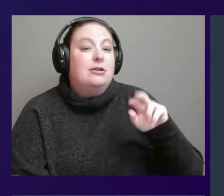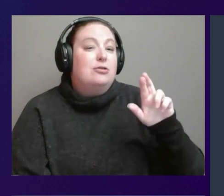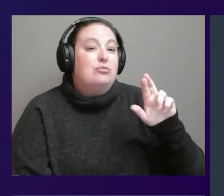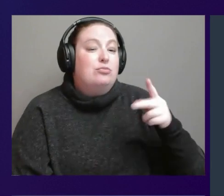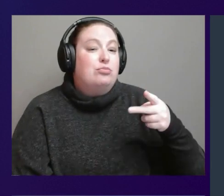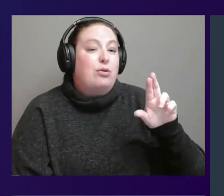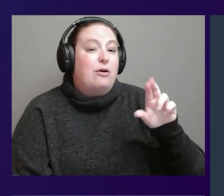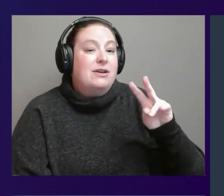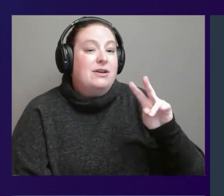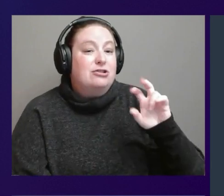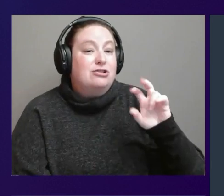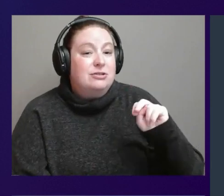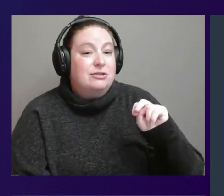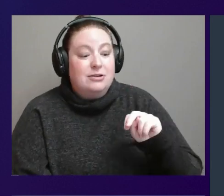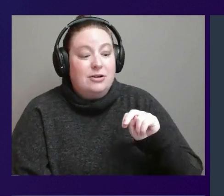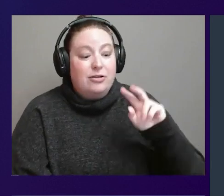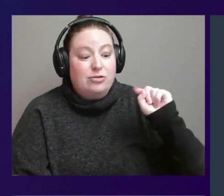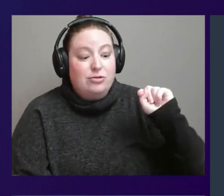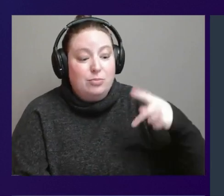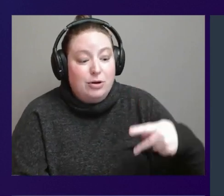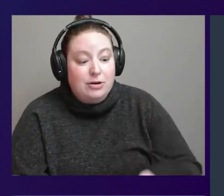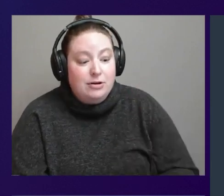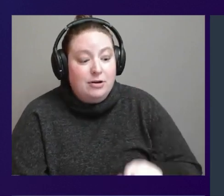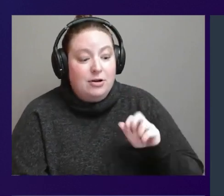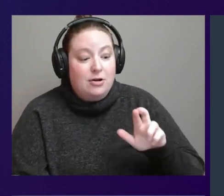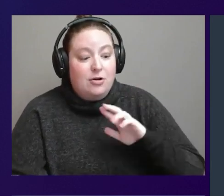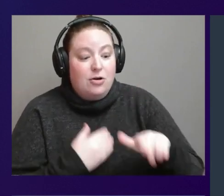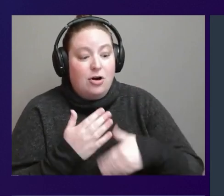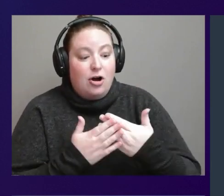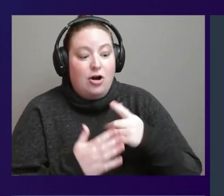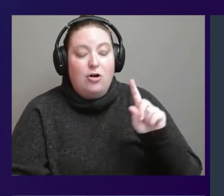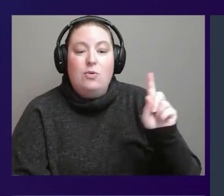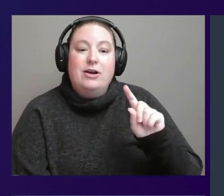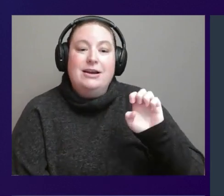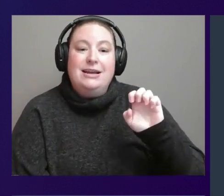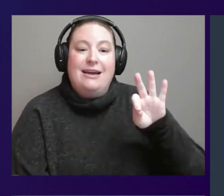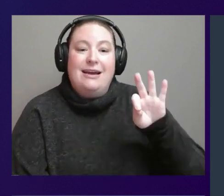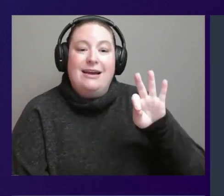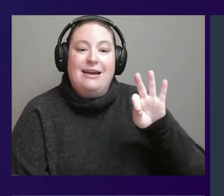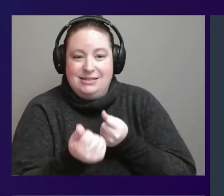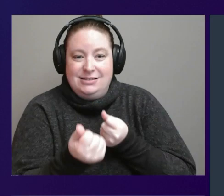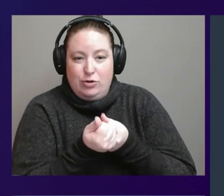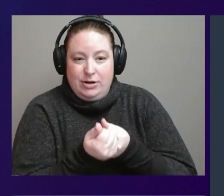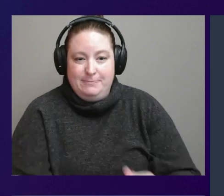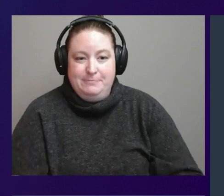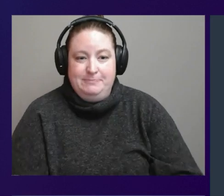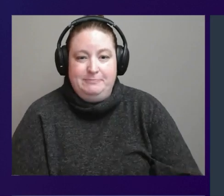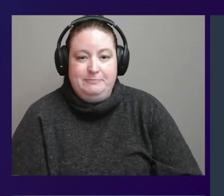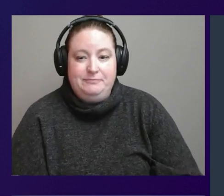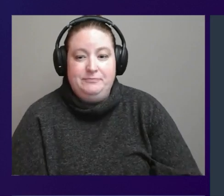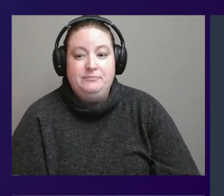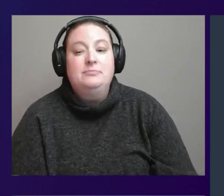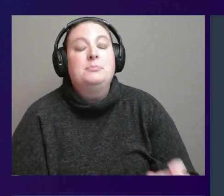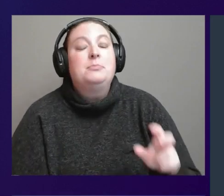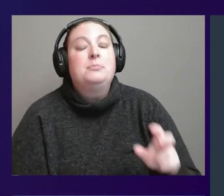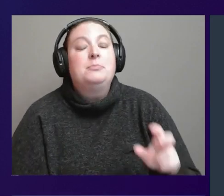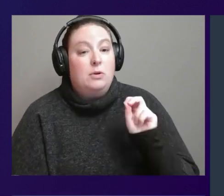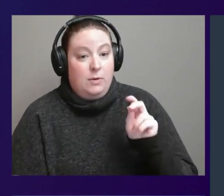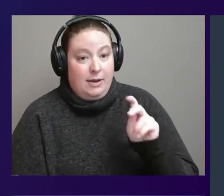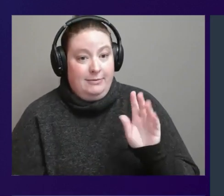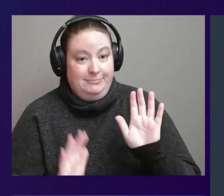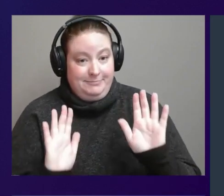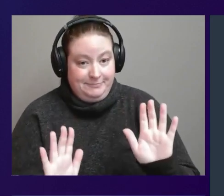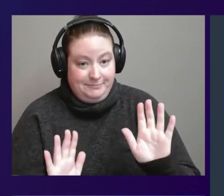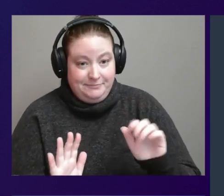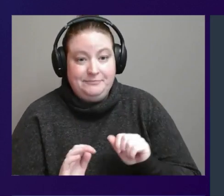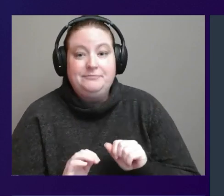all AWS regions where EFS is supported. Okay, let's shift gear a little bit. Let's talk about